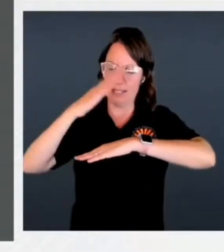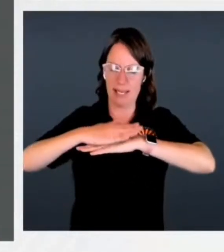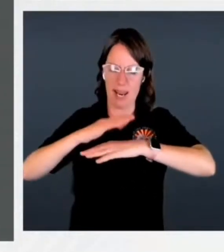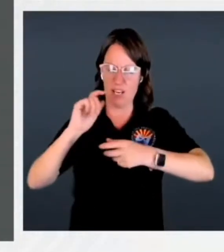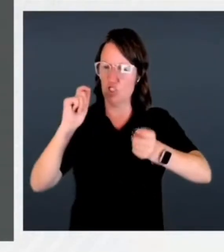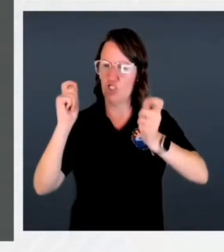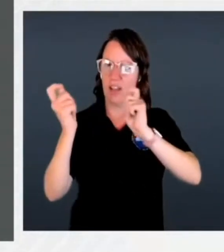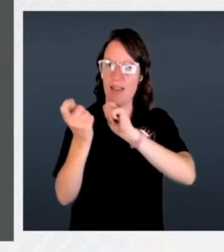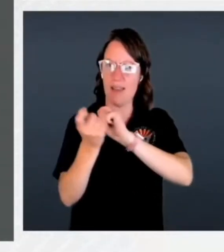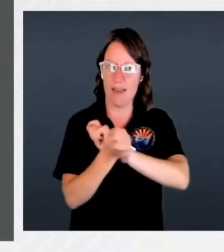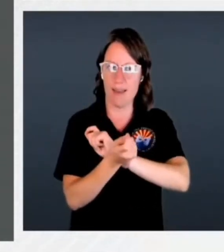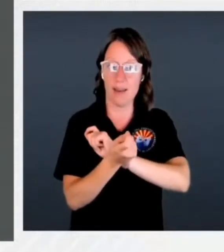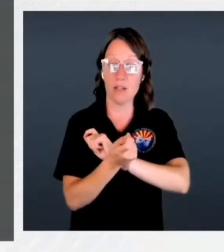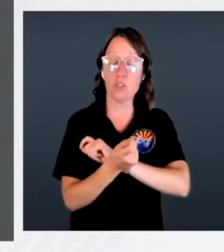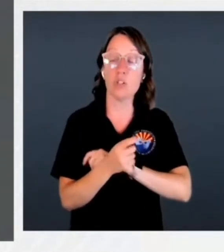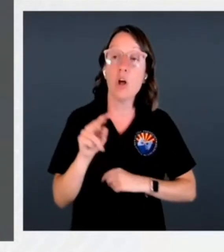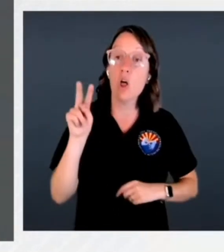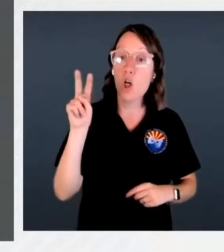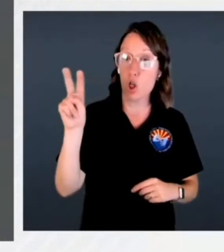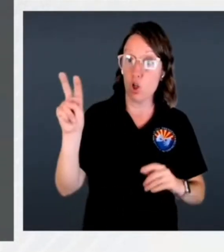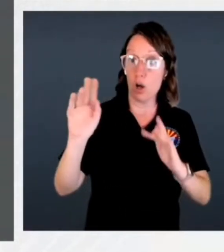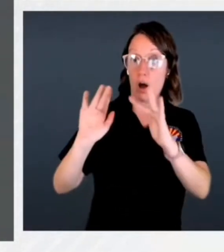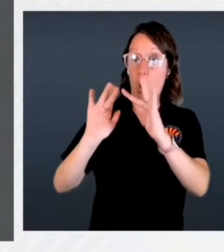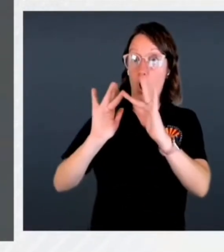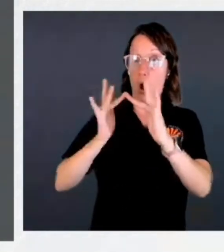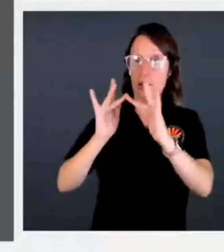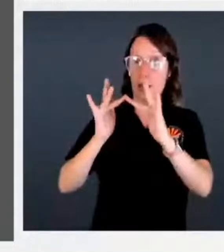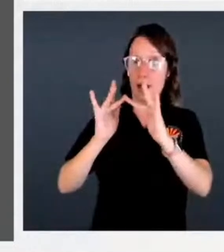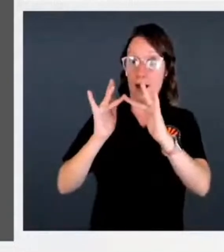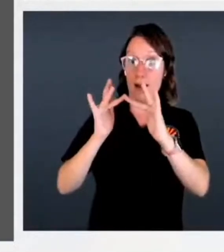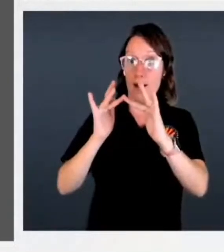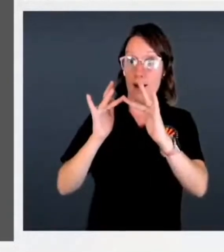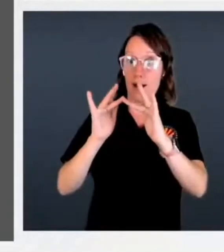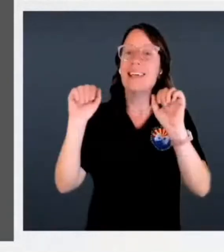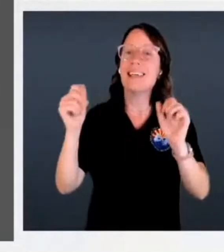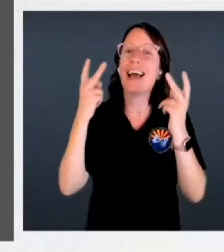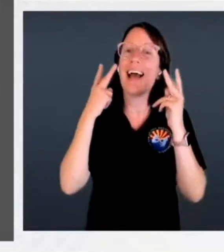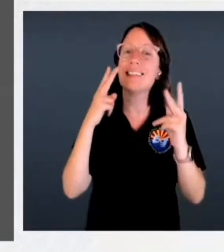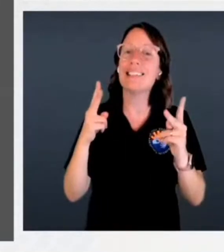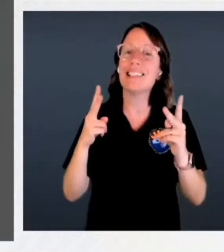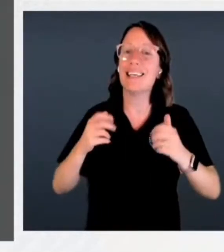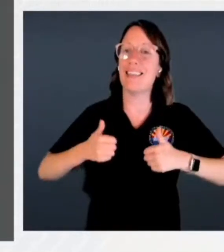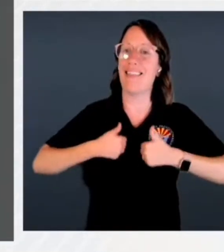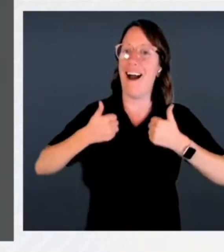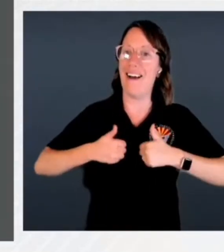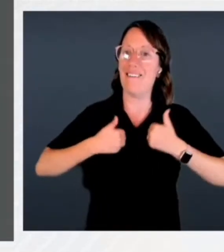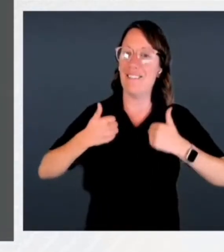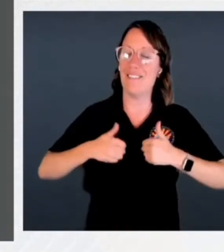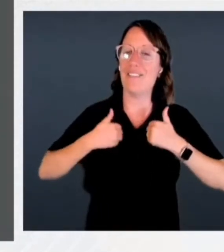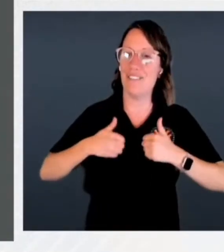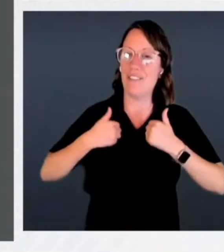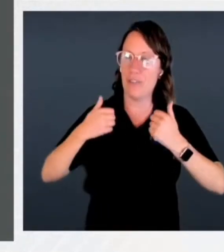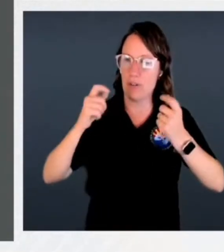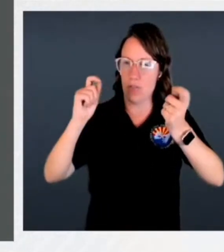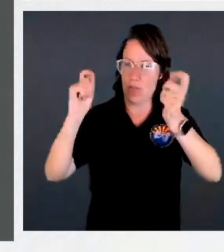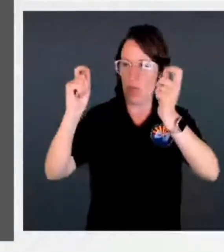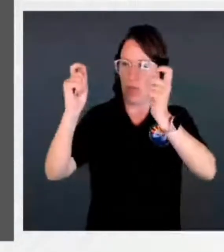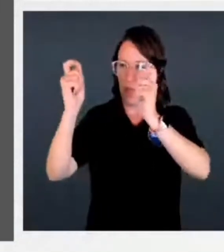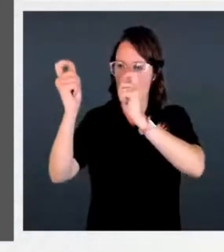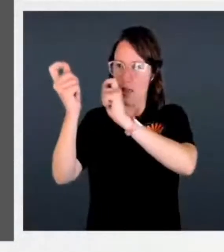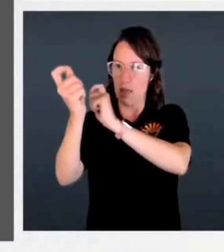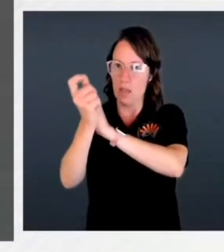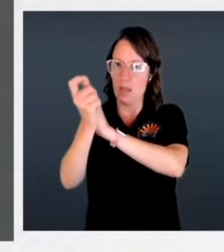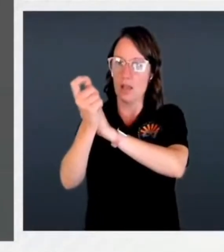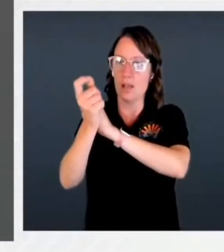of the Smoke Outlook, you can get more of a time stamp for the air quality index. So